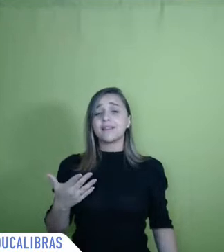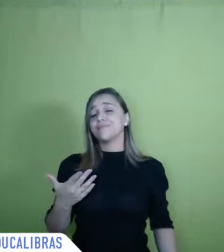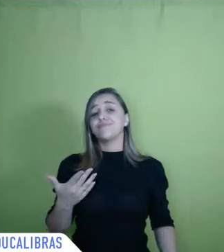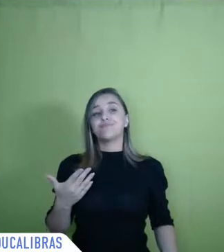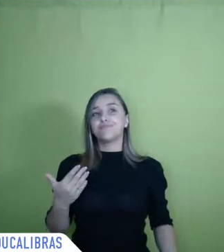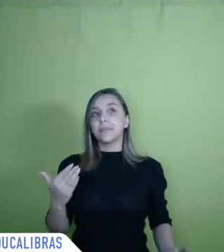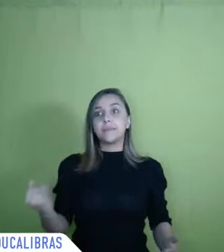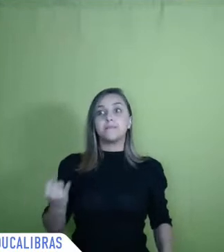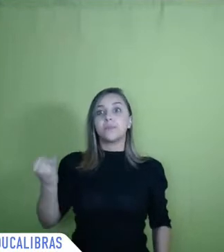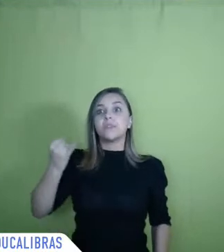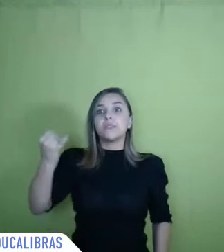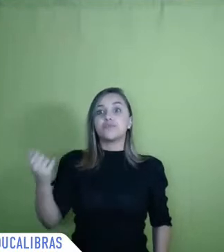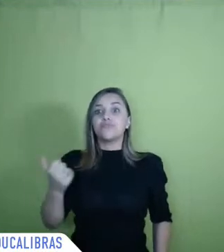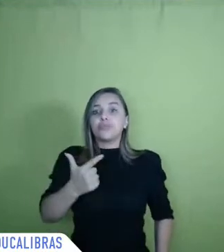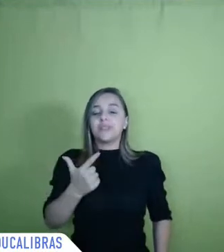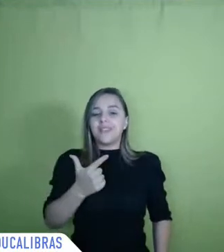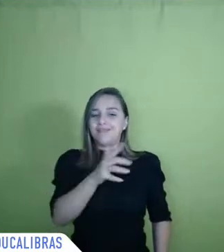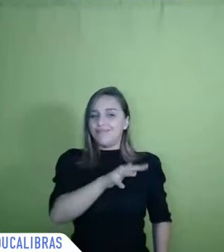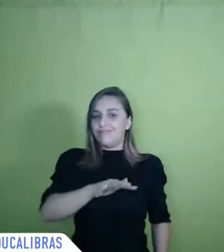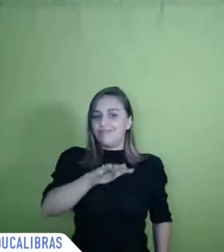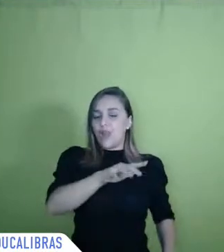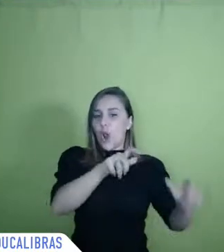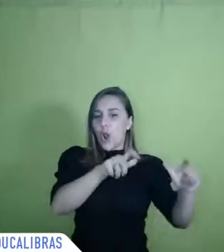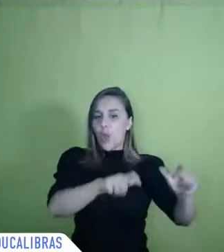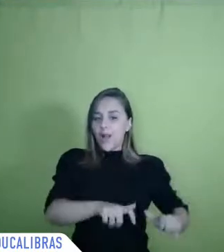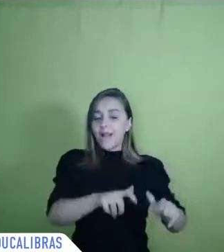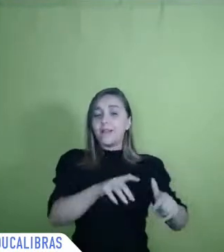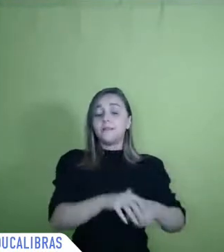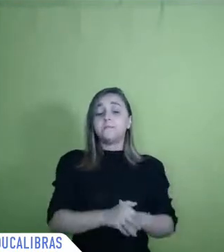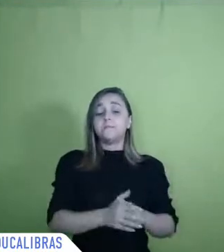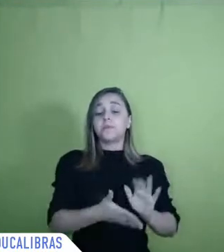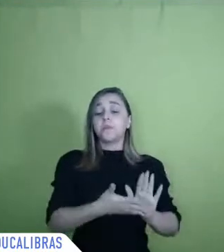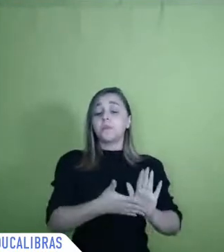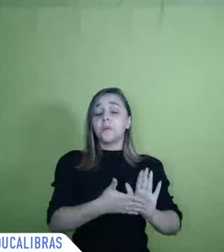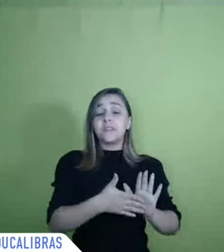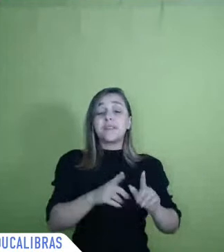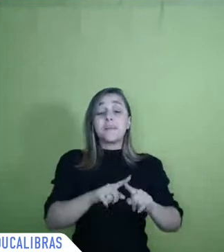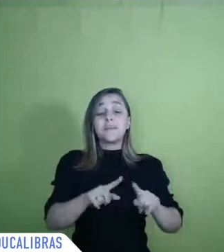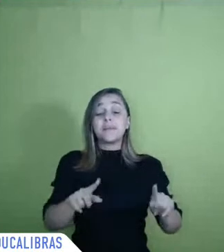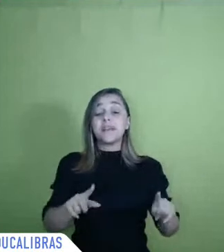faces considering the national scenario.